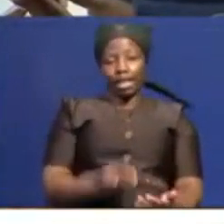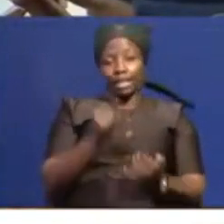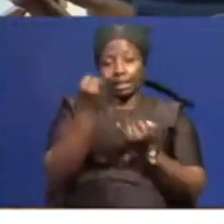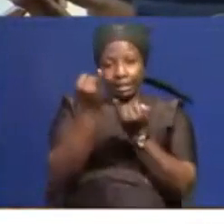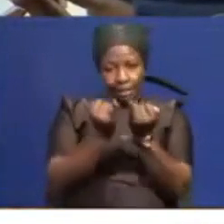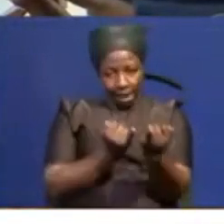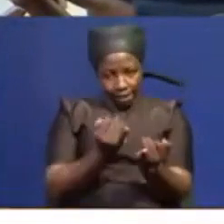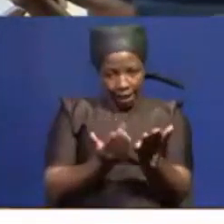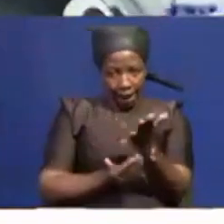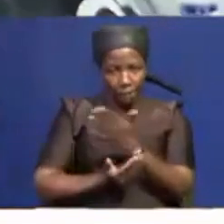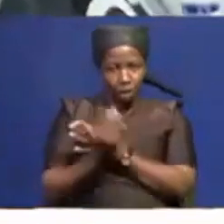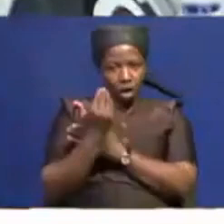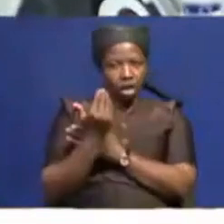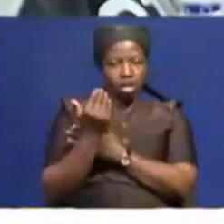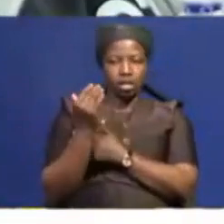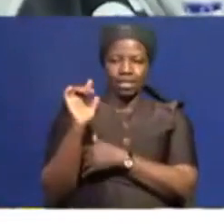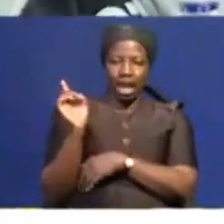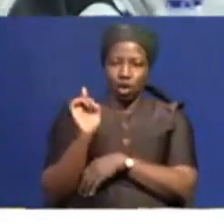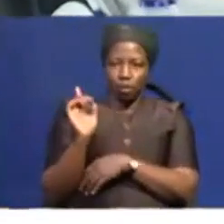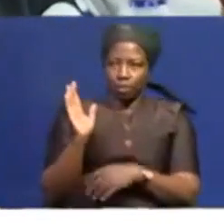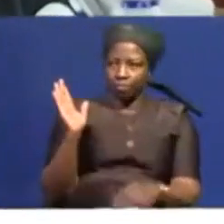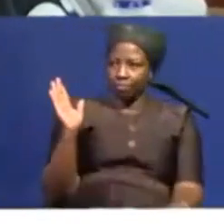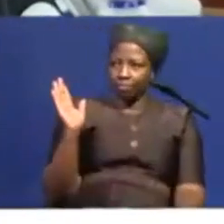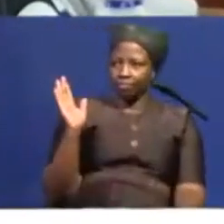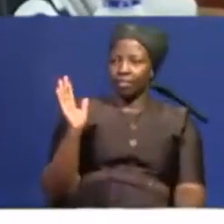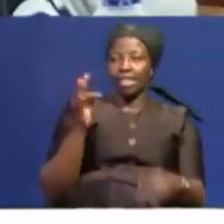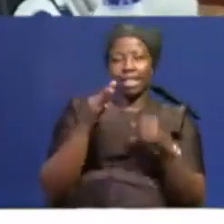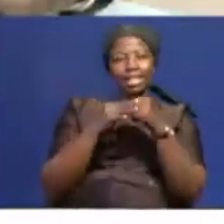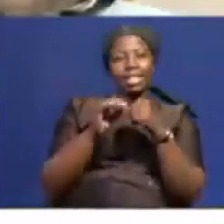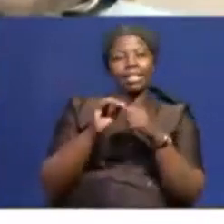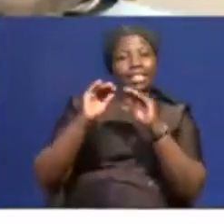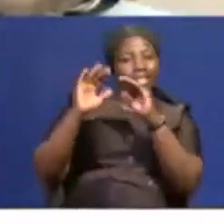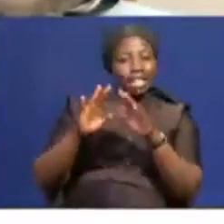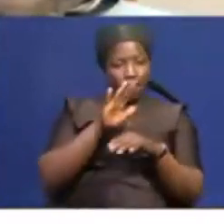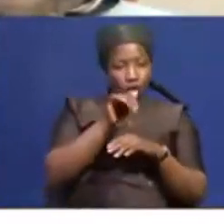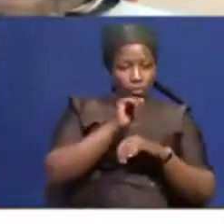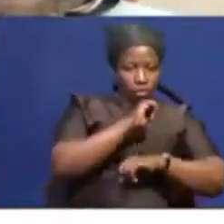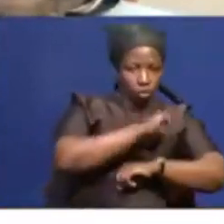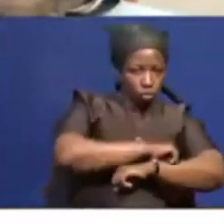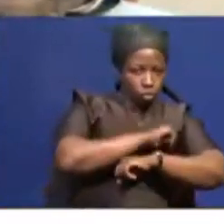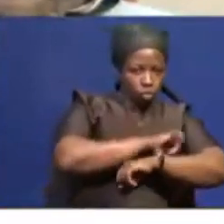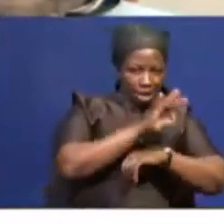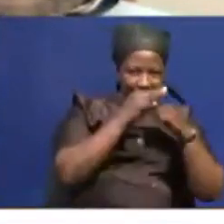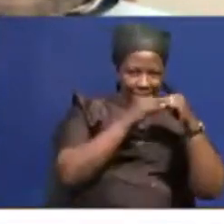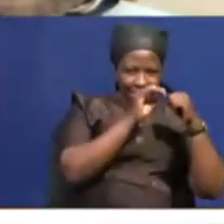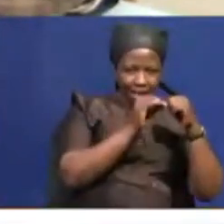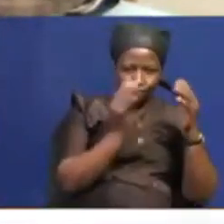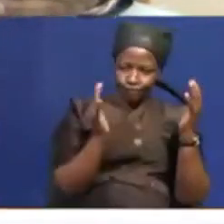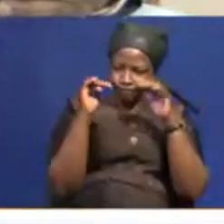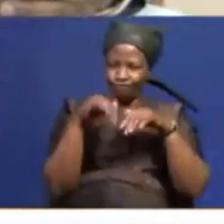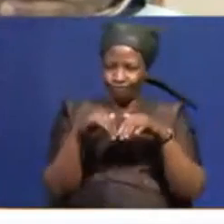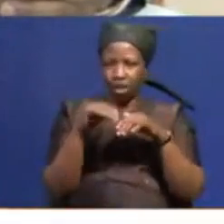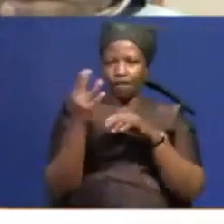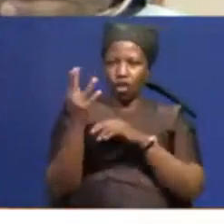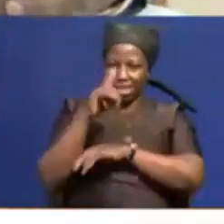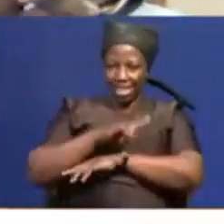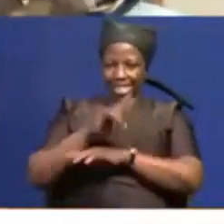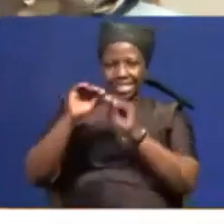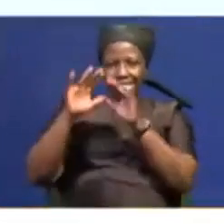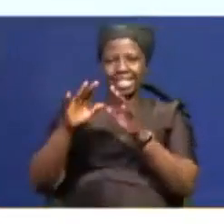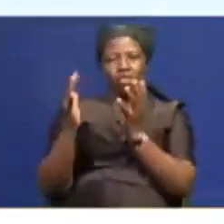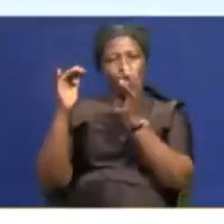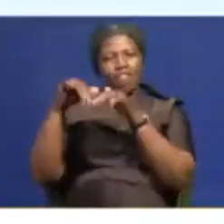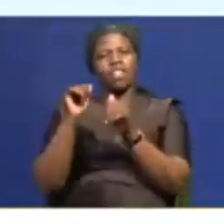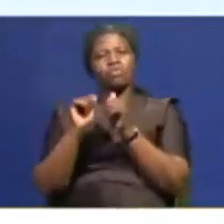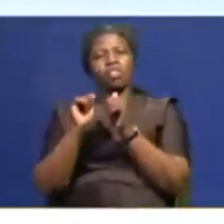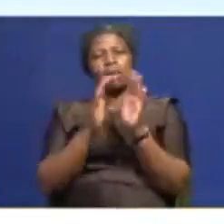Saturday morning in Nairobi, that's where you are here. 80 teachers from 80 schools convened for the second day of the four-day teachers' conference organized